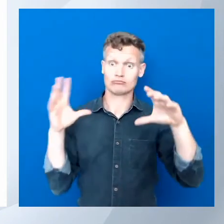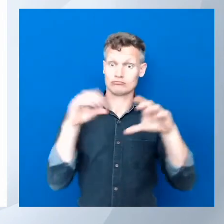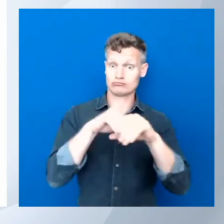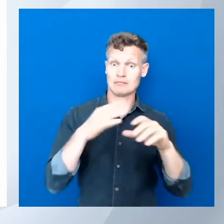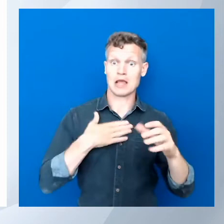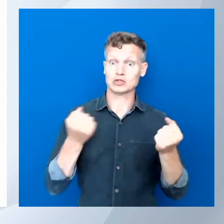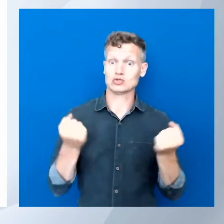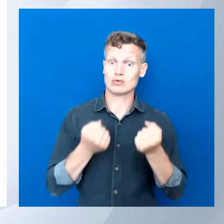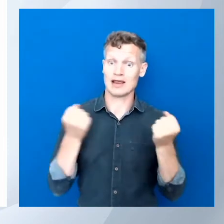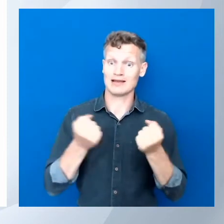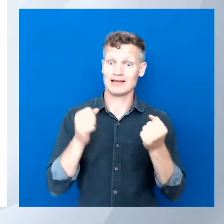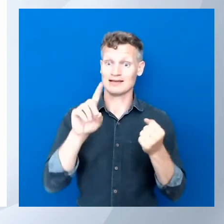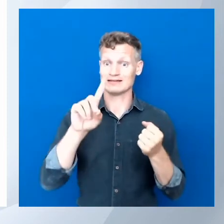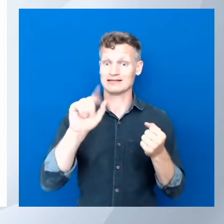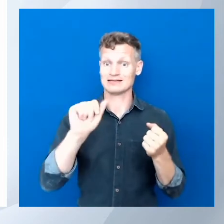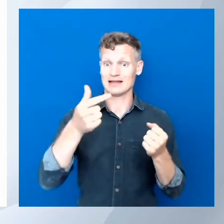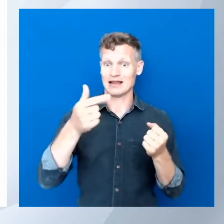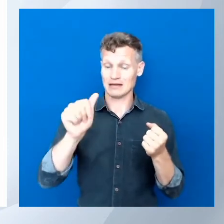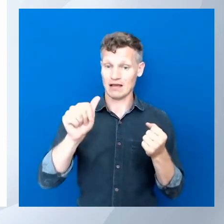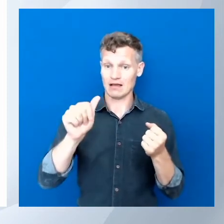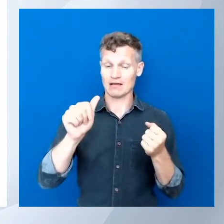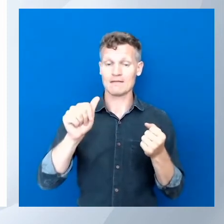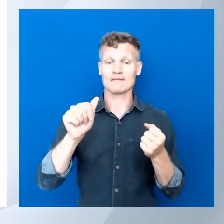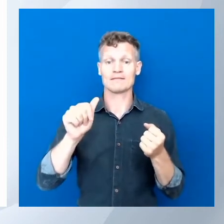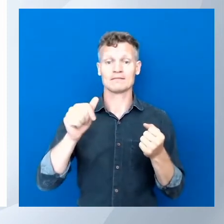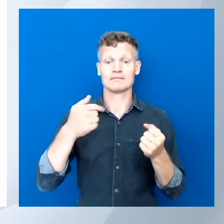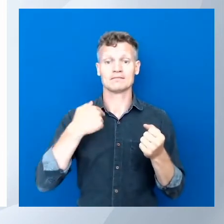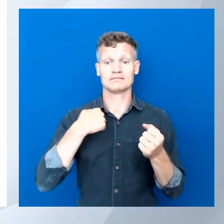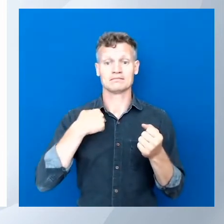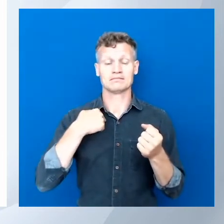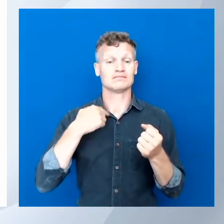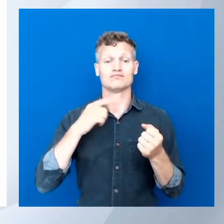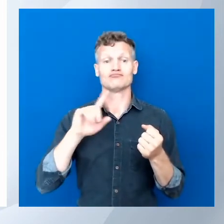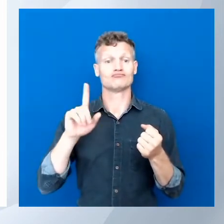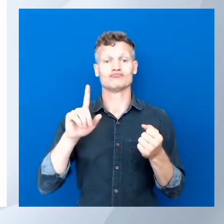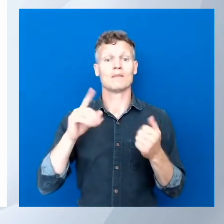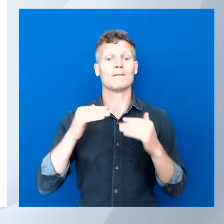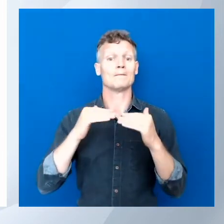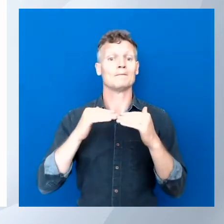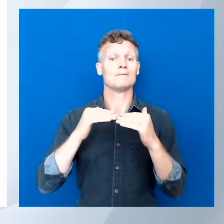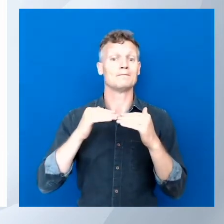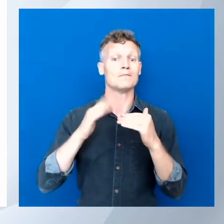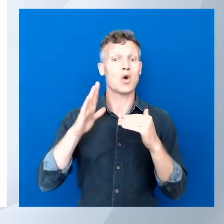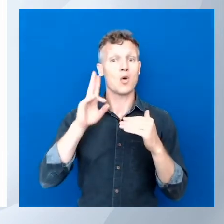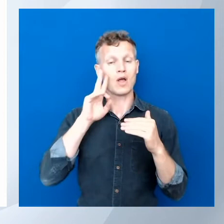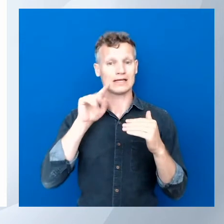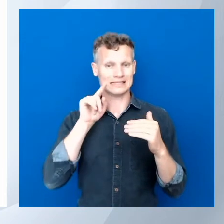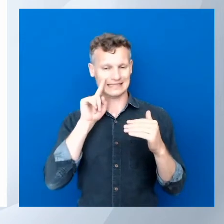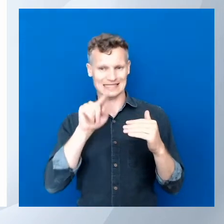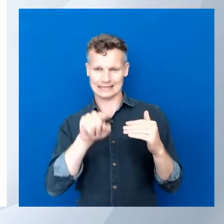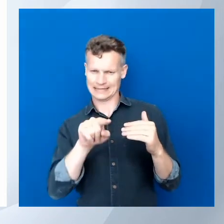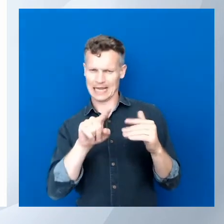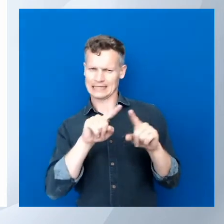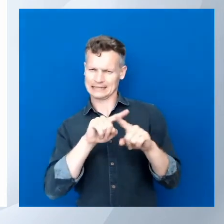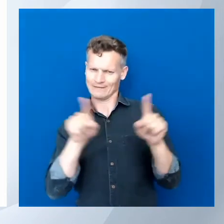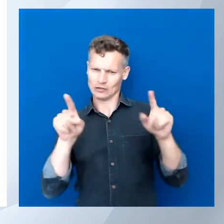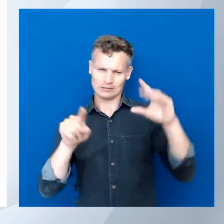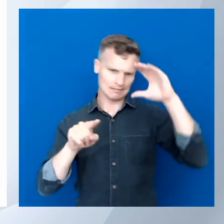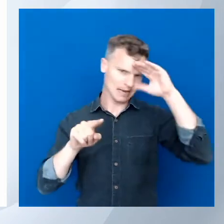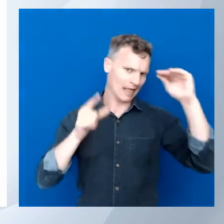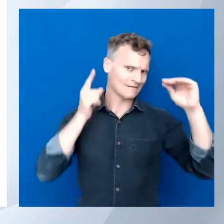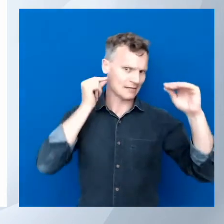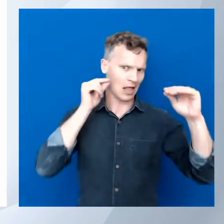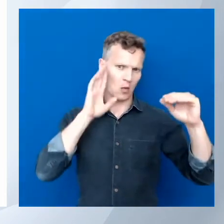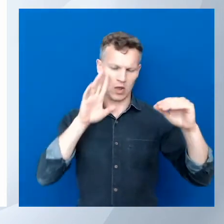to detect a pattern on, it's likely to pick that up and make a difference between male and female users. So